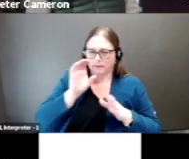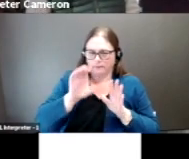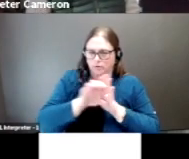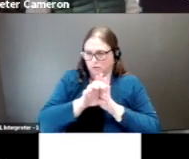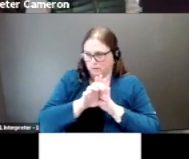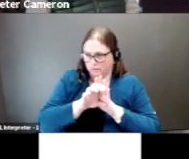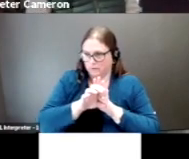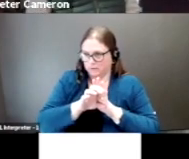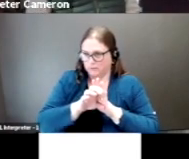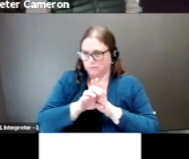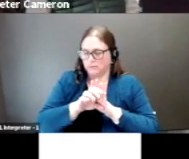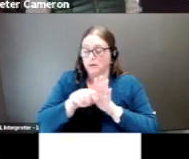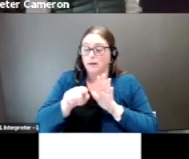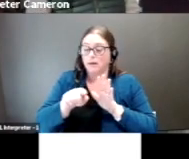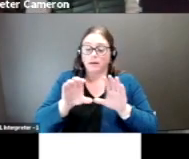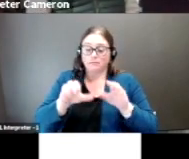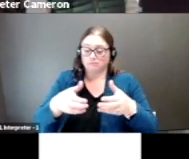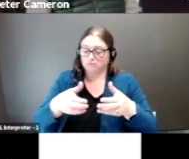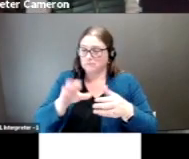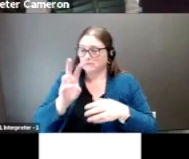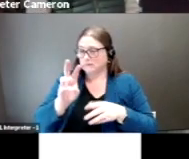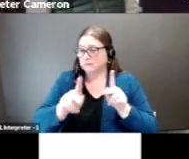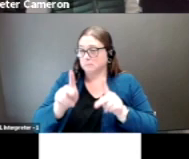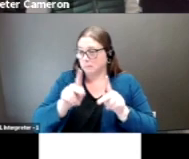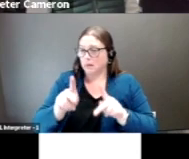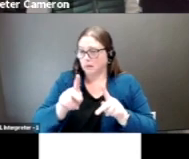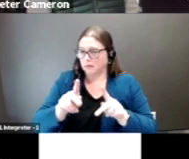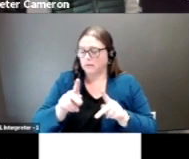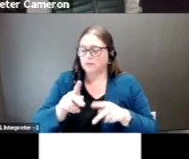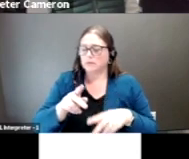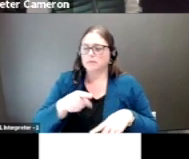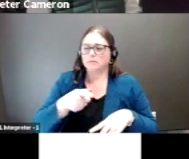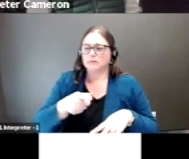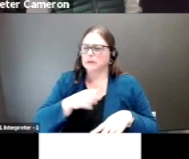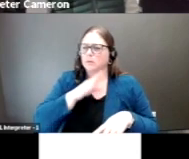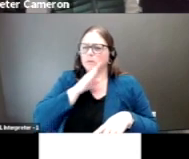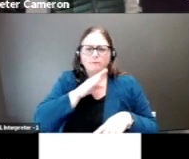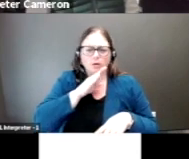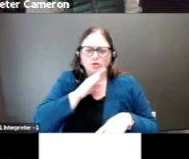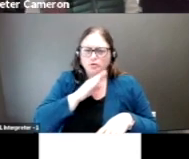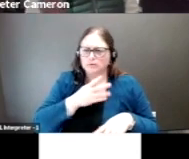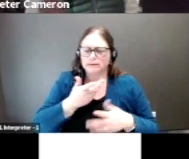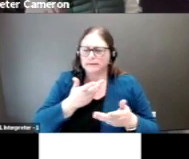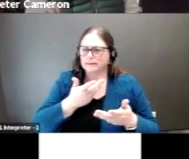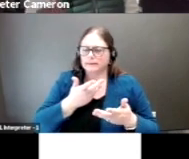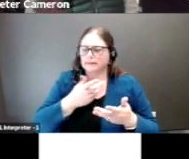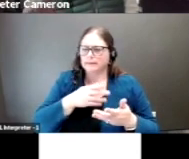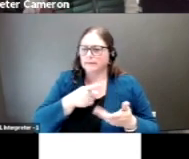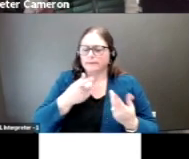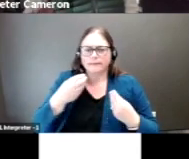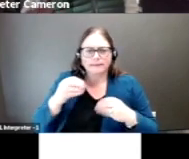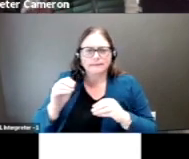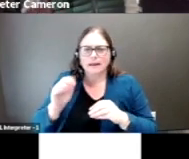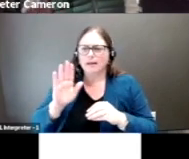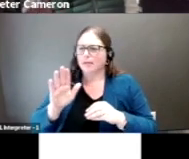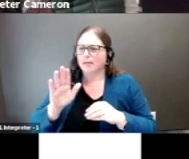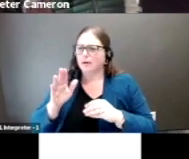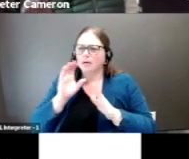people that were frustrated by the returns they were getting selling their stock